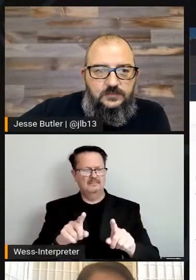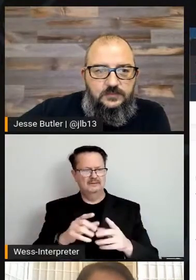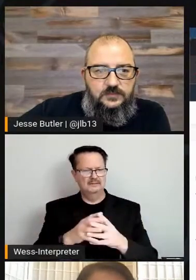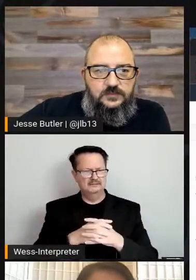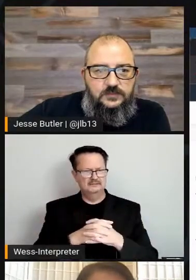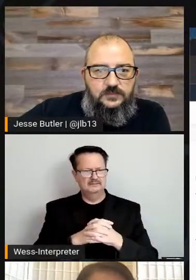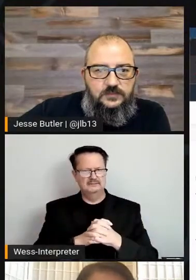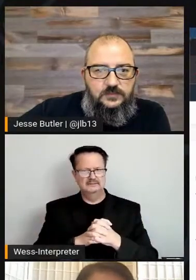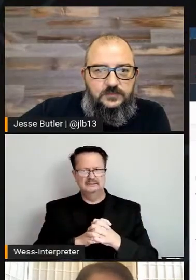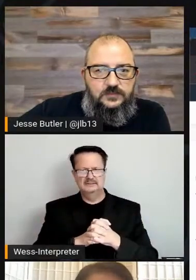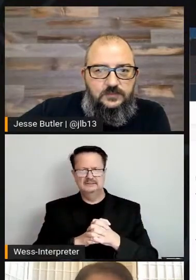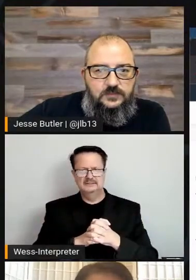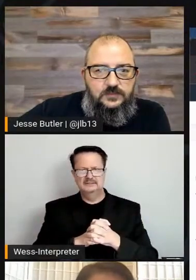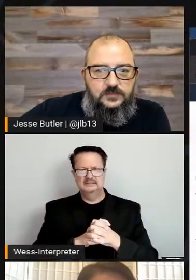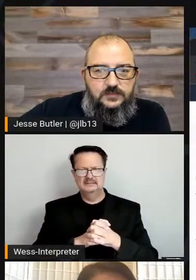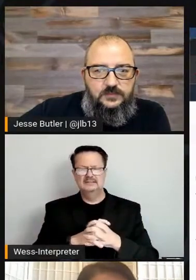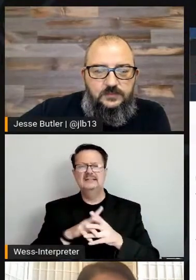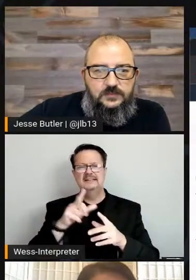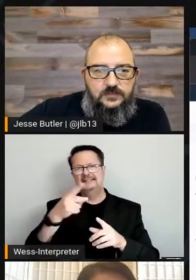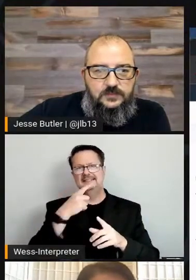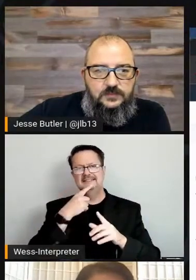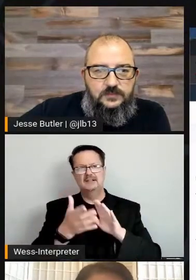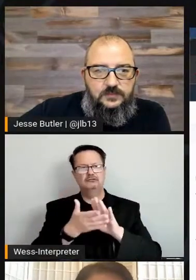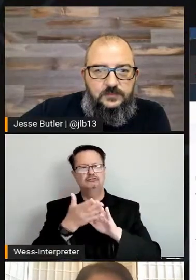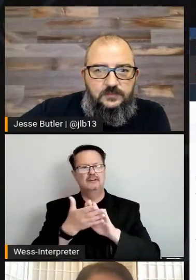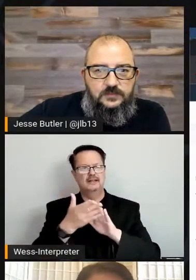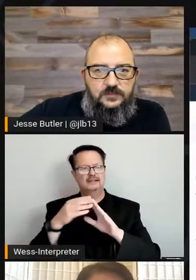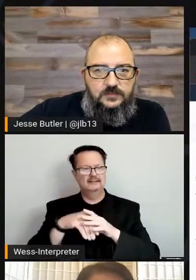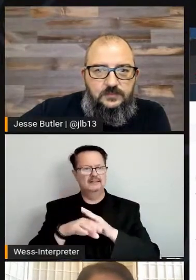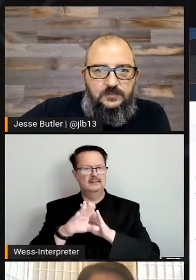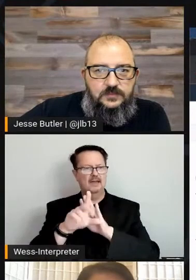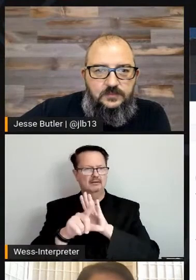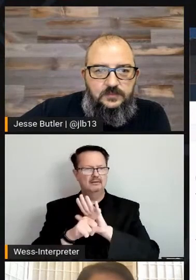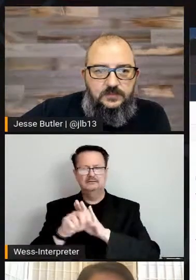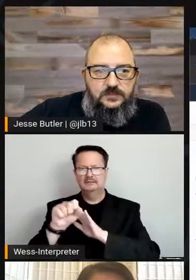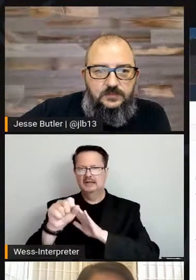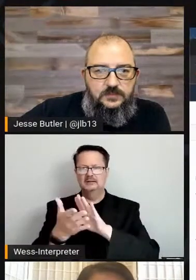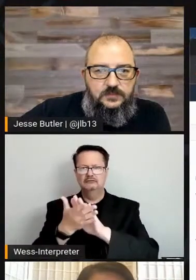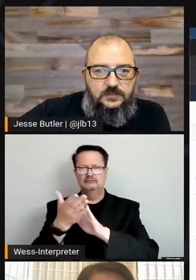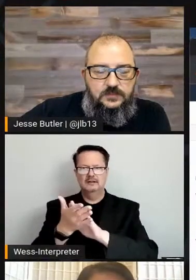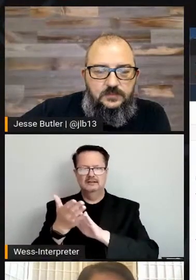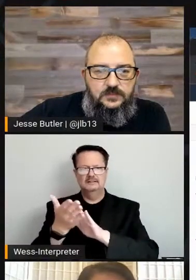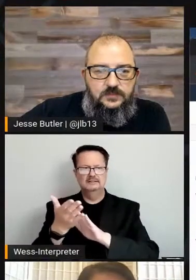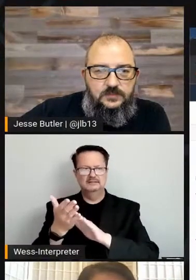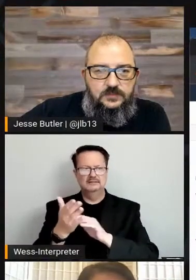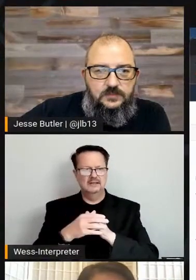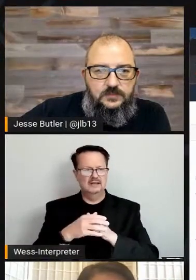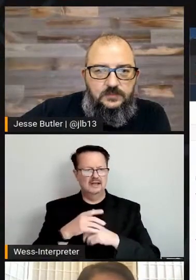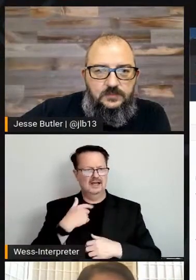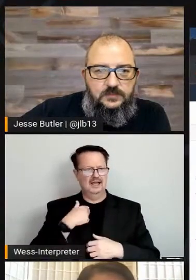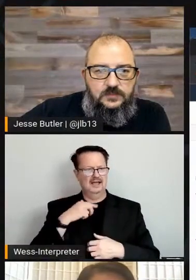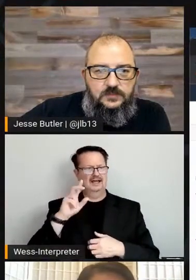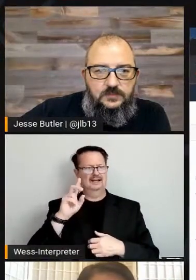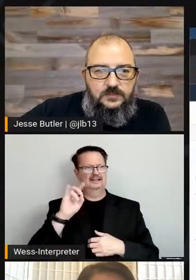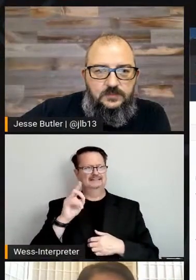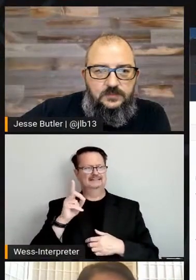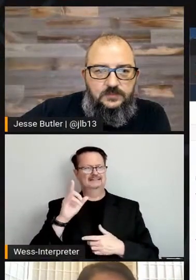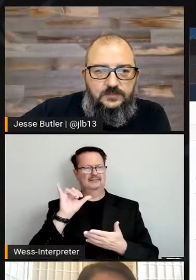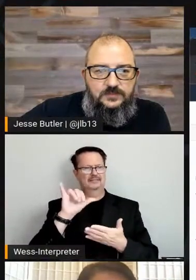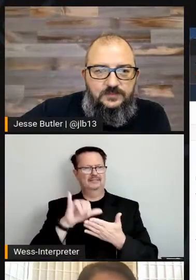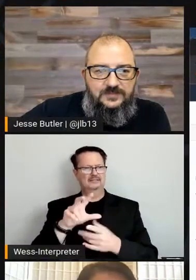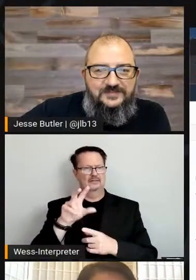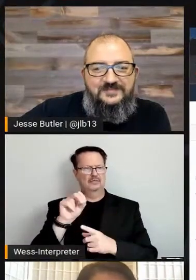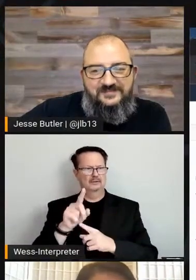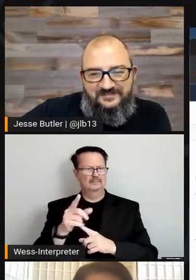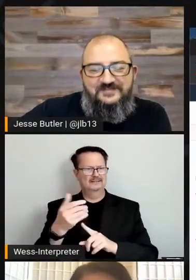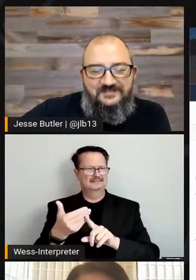Okay, it's just running in the background. Yeah, it is. I did this, like 30 minutes ago,